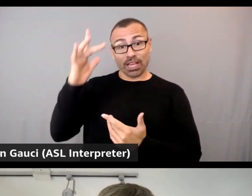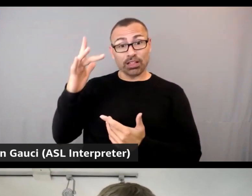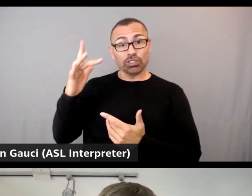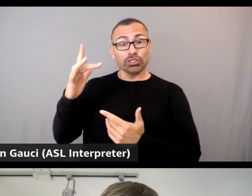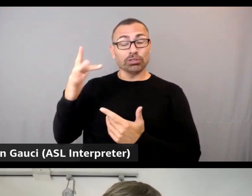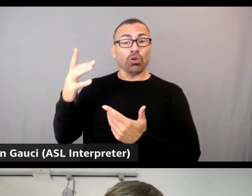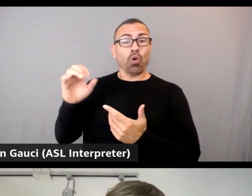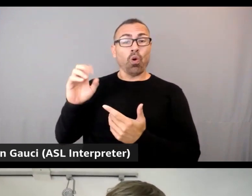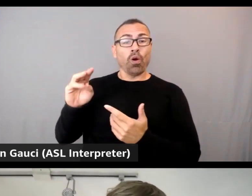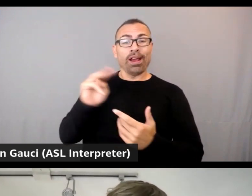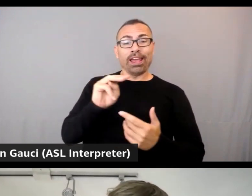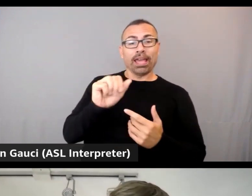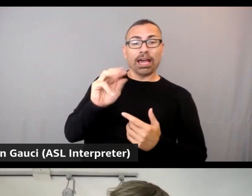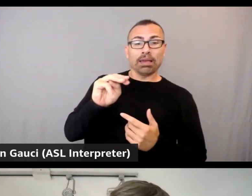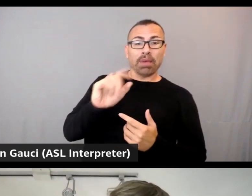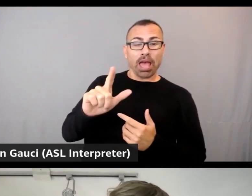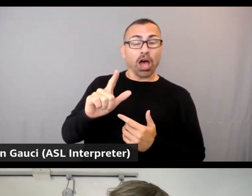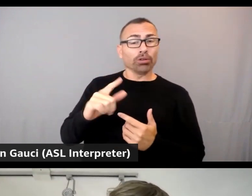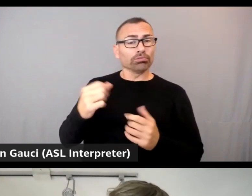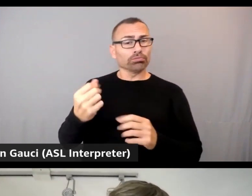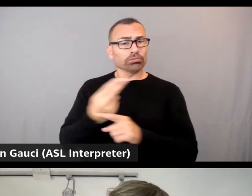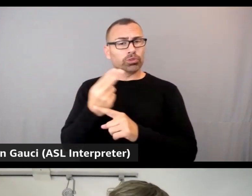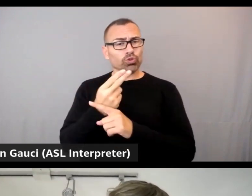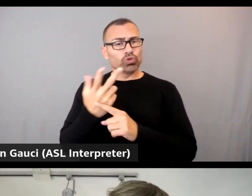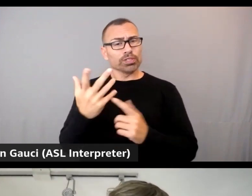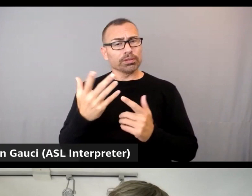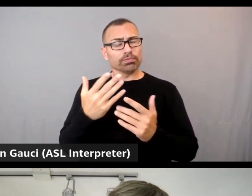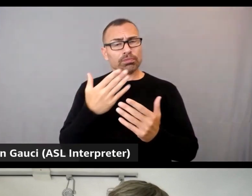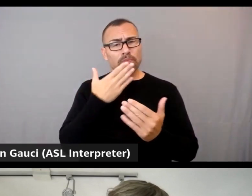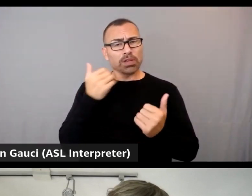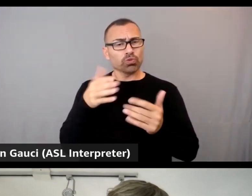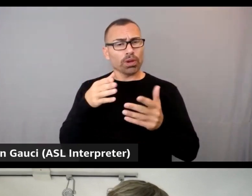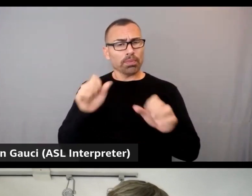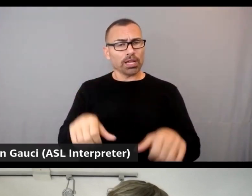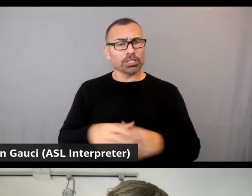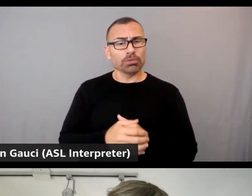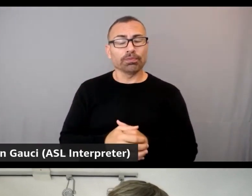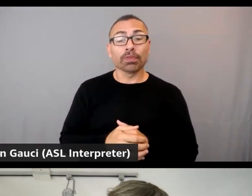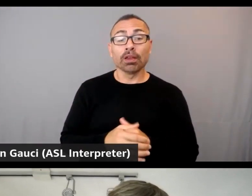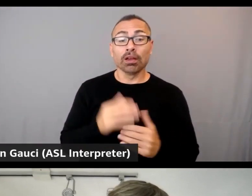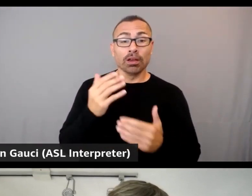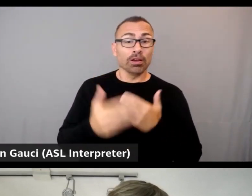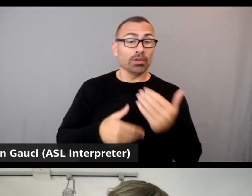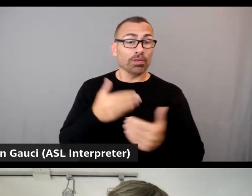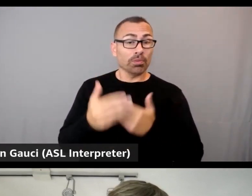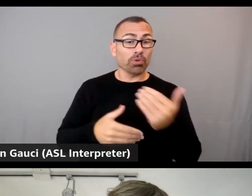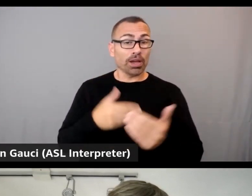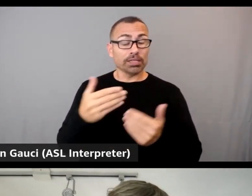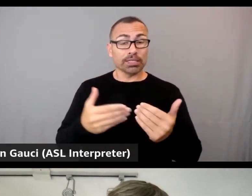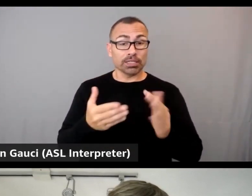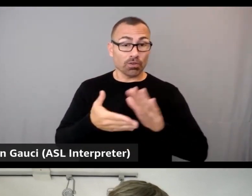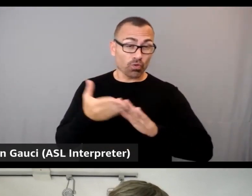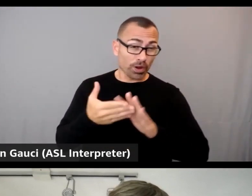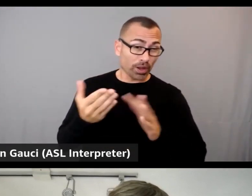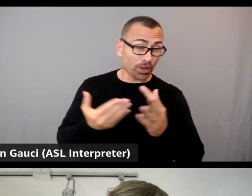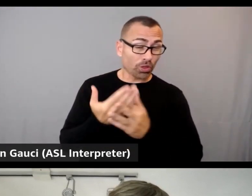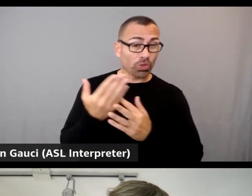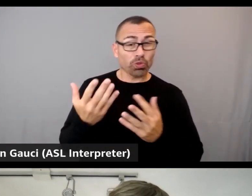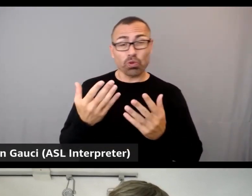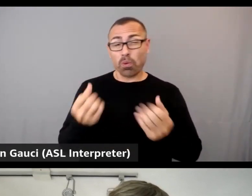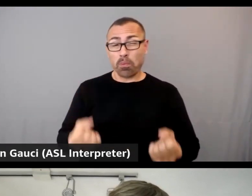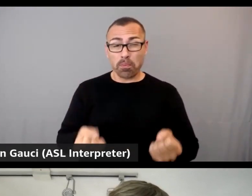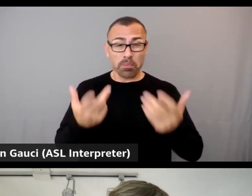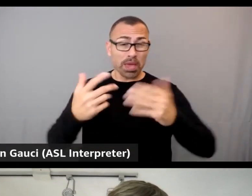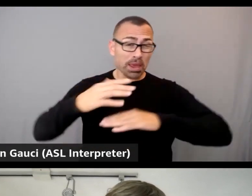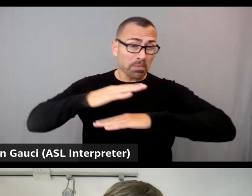So the process of converting this raw data, running it through series of transforms, doing data quality checks,